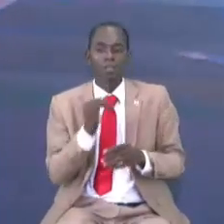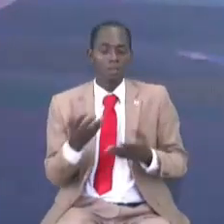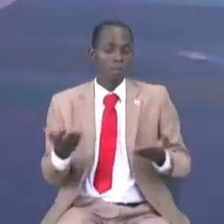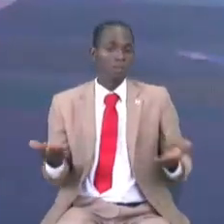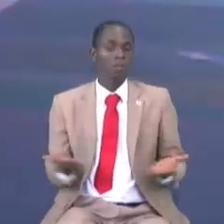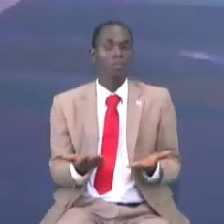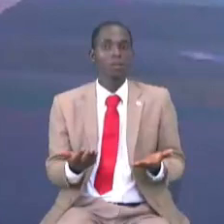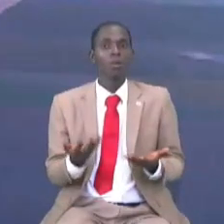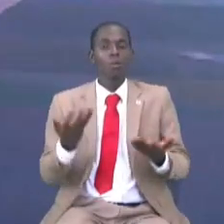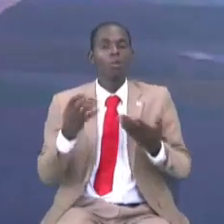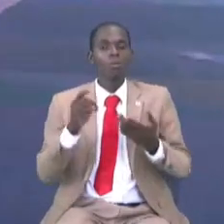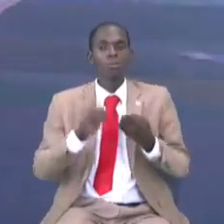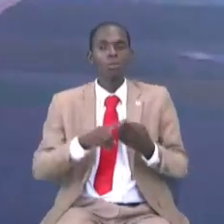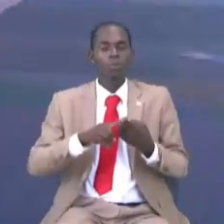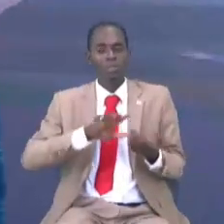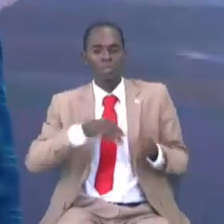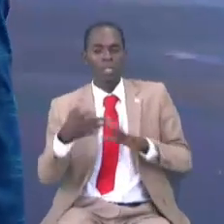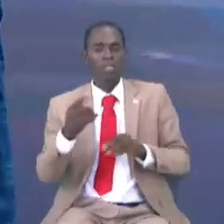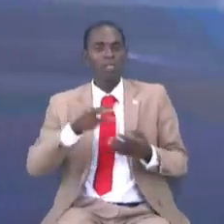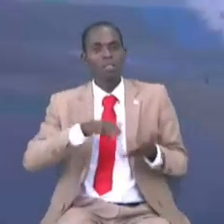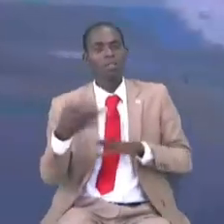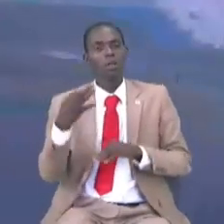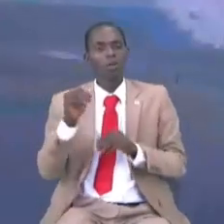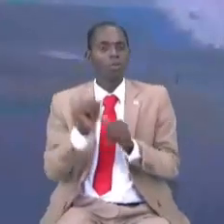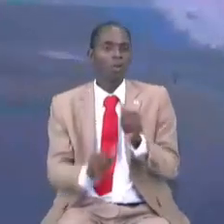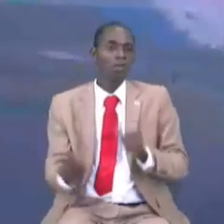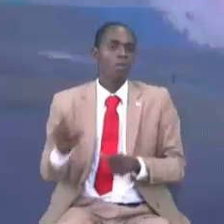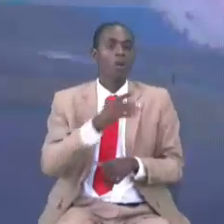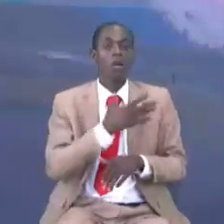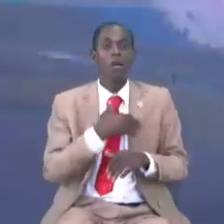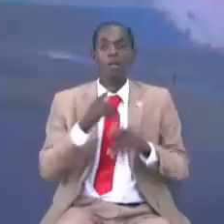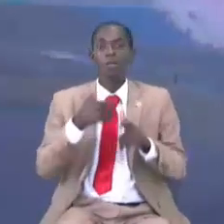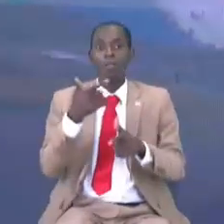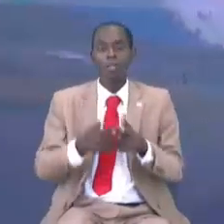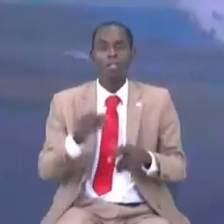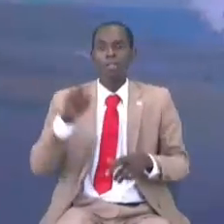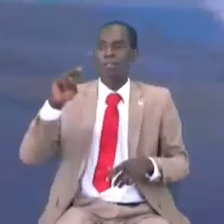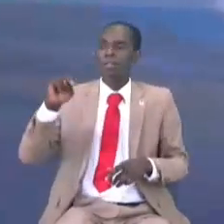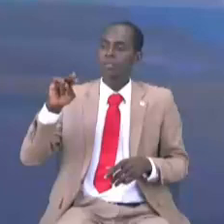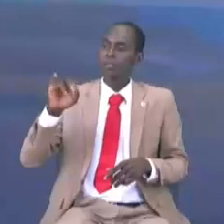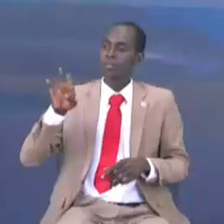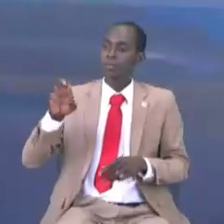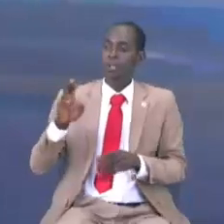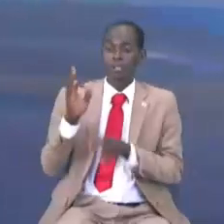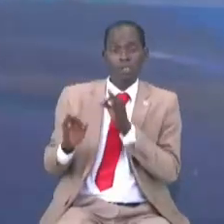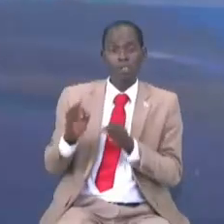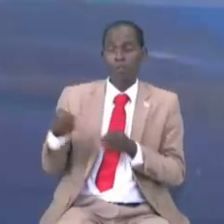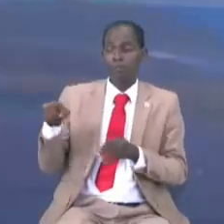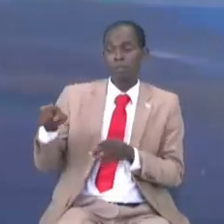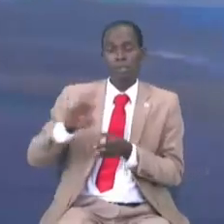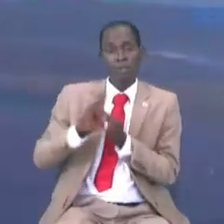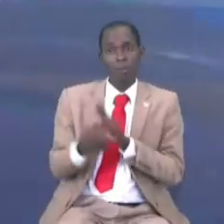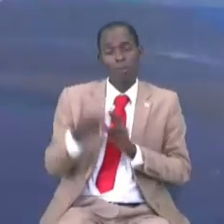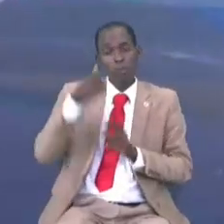And then if Nineveh repented because of the preaching of such a man, what will happen to the people